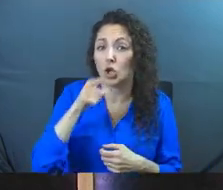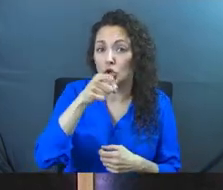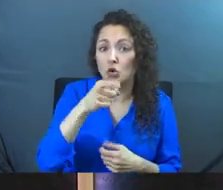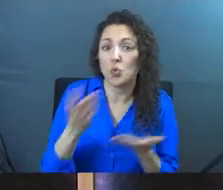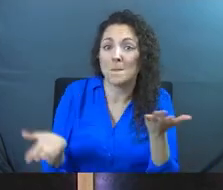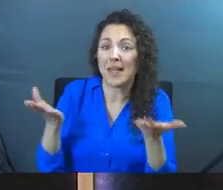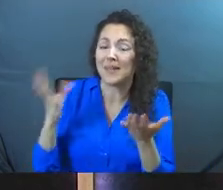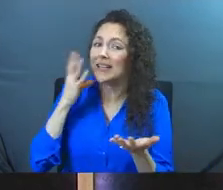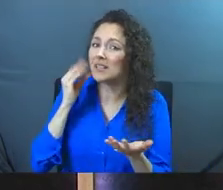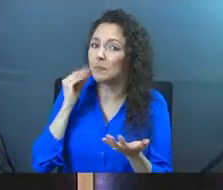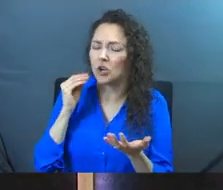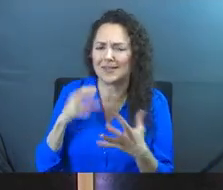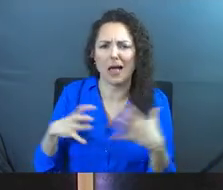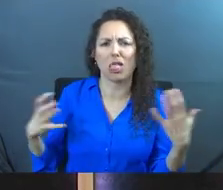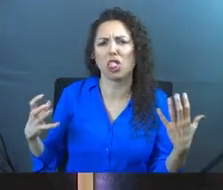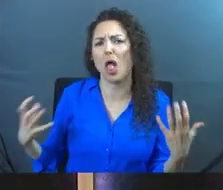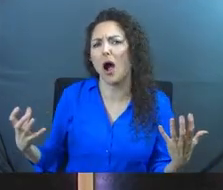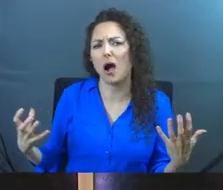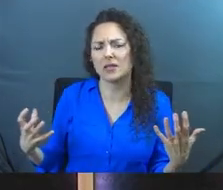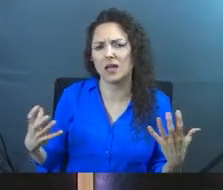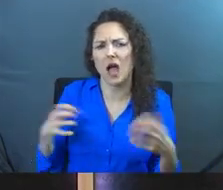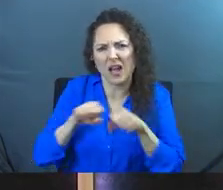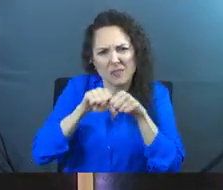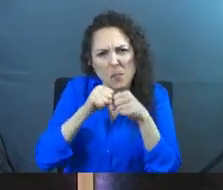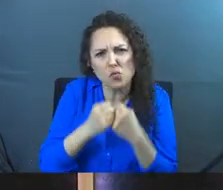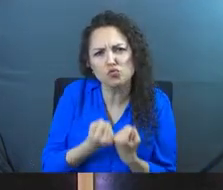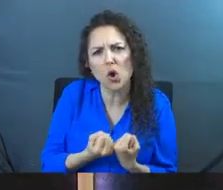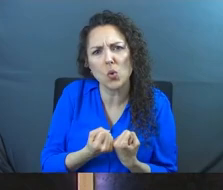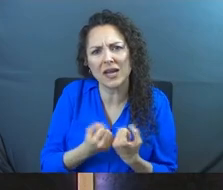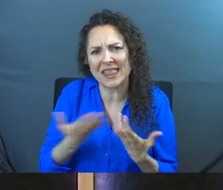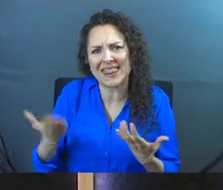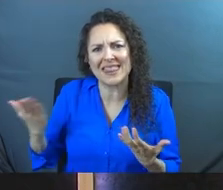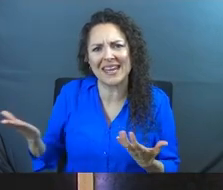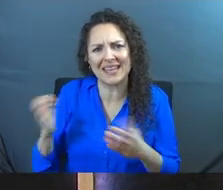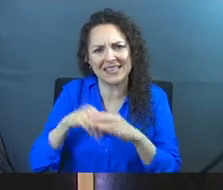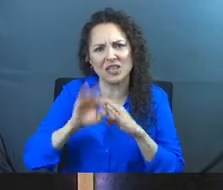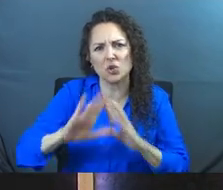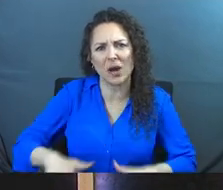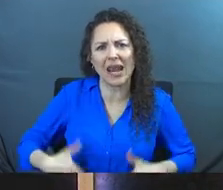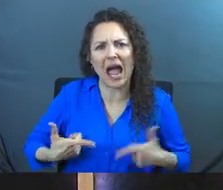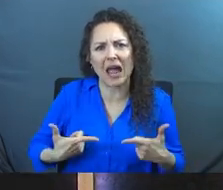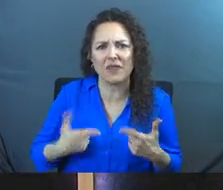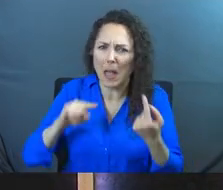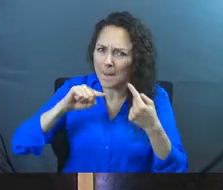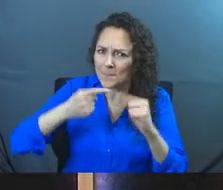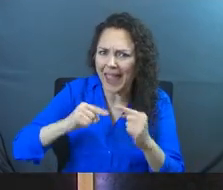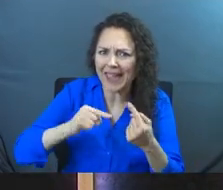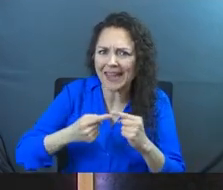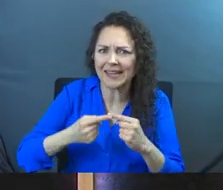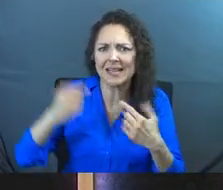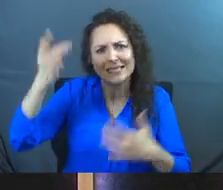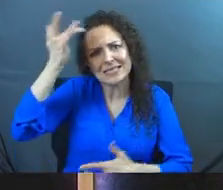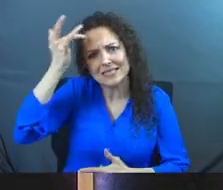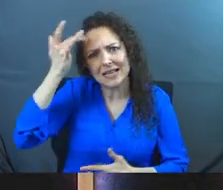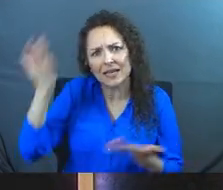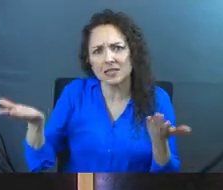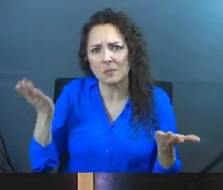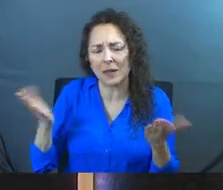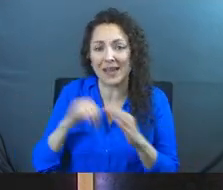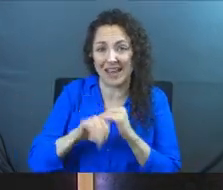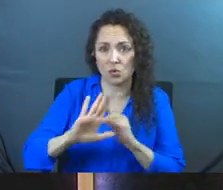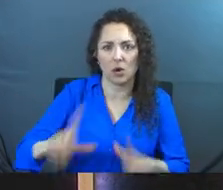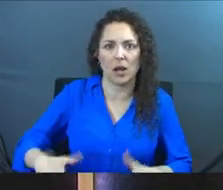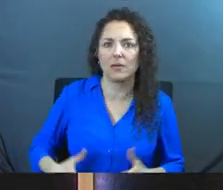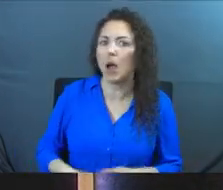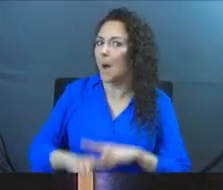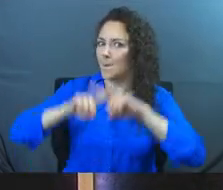brokenness and pain and hurt. And maybe you're in it right now. And it is so good, this treasure of the kingdom of God, to say, but something is coming that is so much